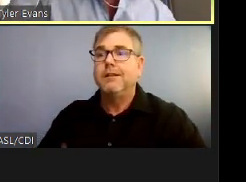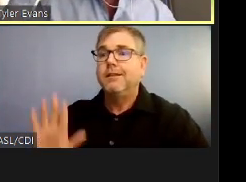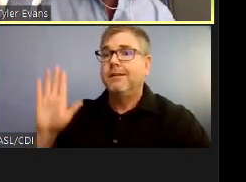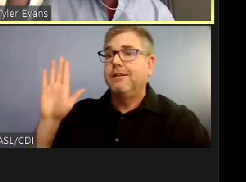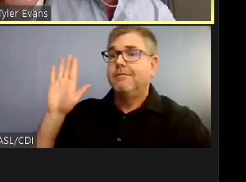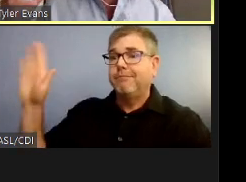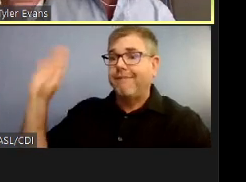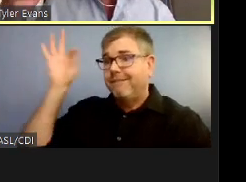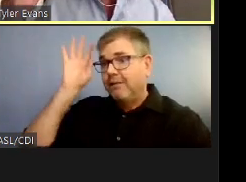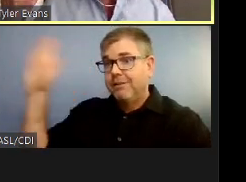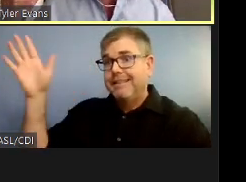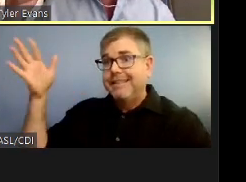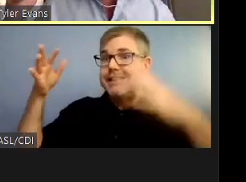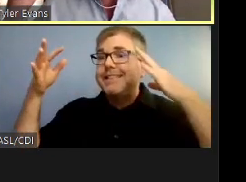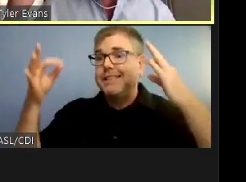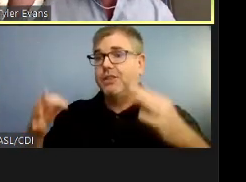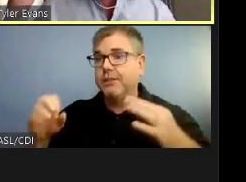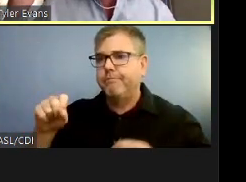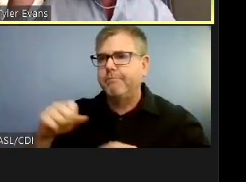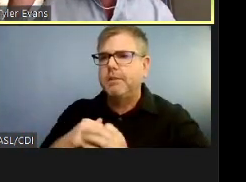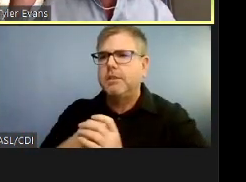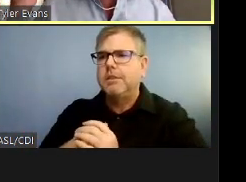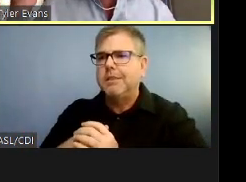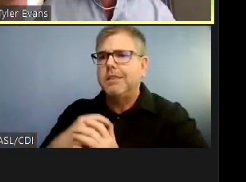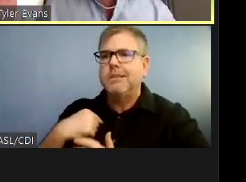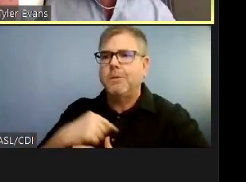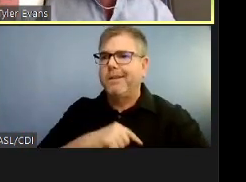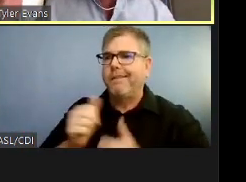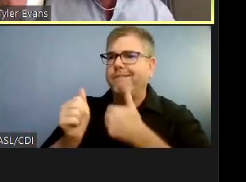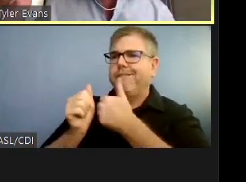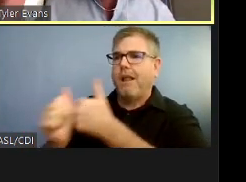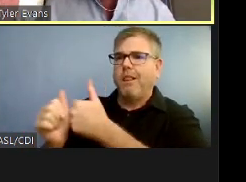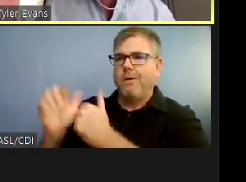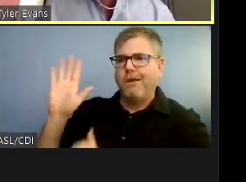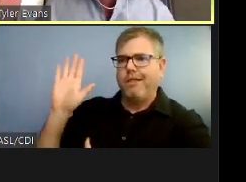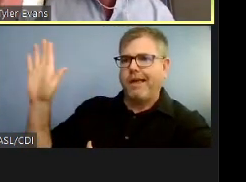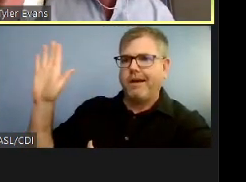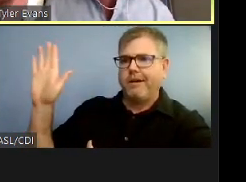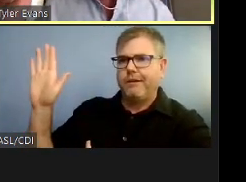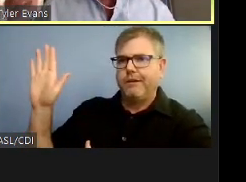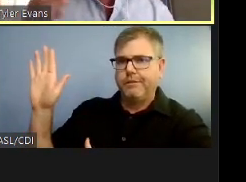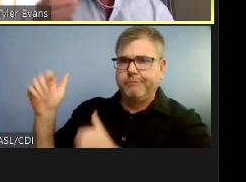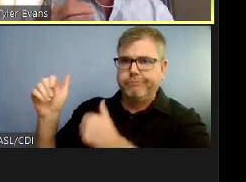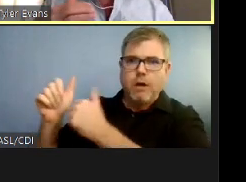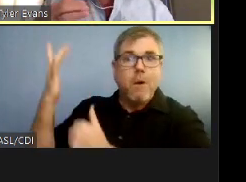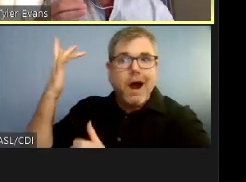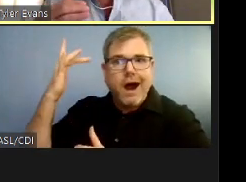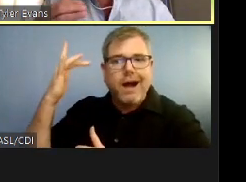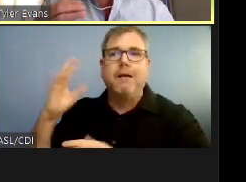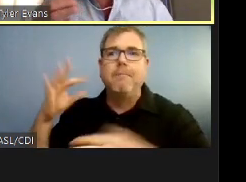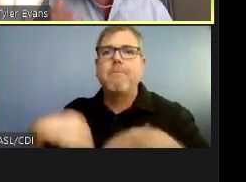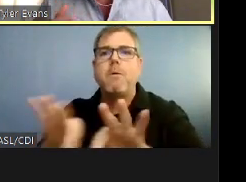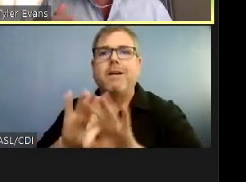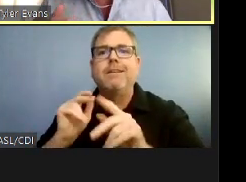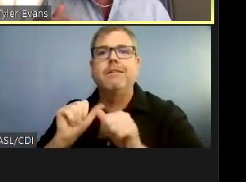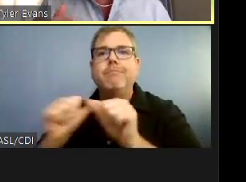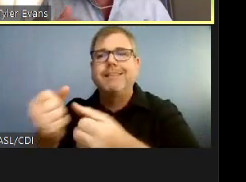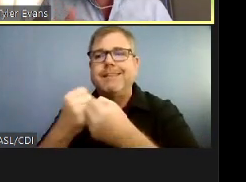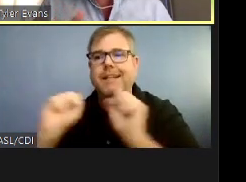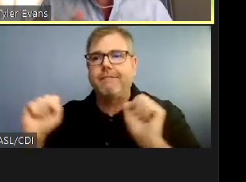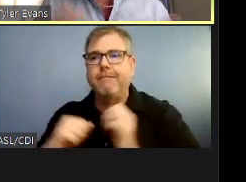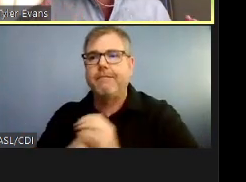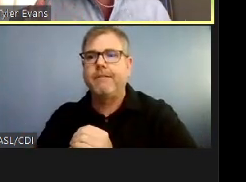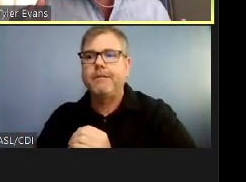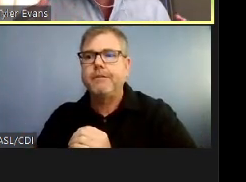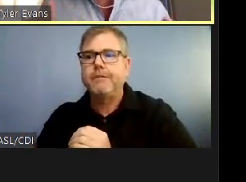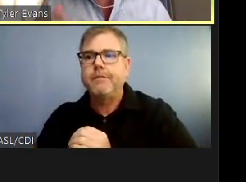of safety, this when we look at the clinical trials, and we'll talk a little bit about that, clinical trials for vaccines